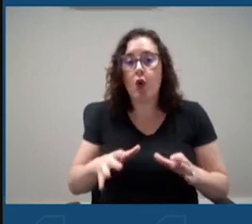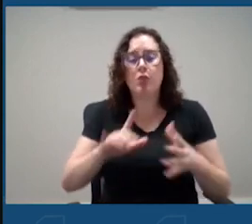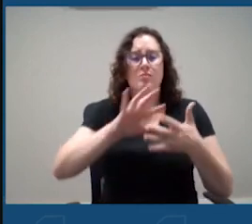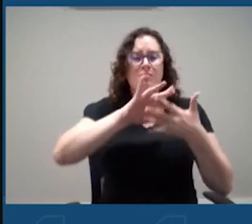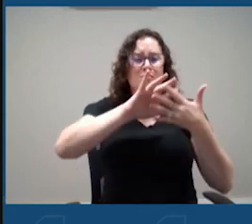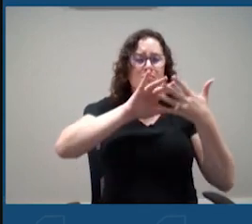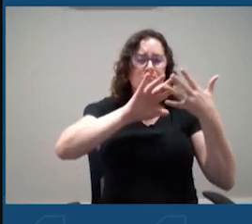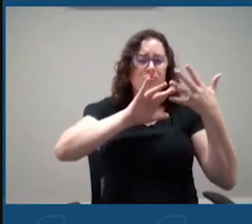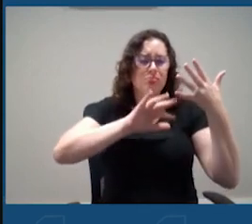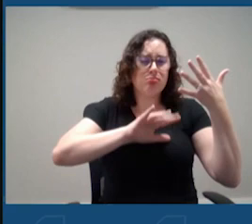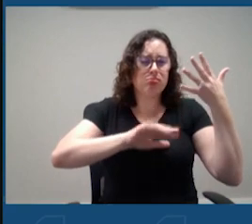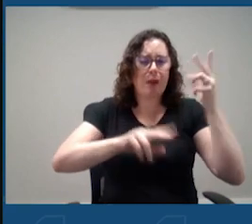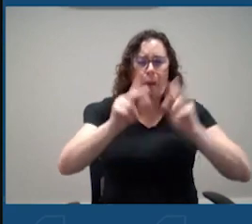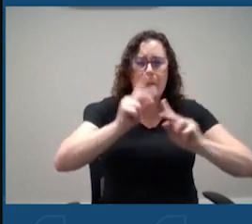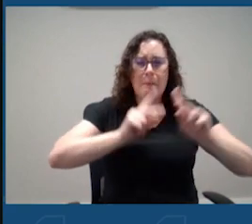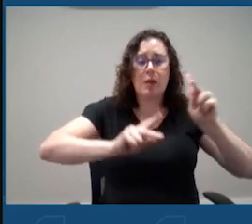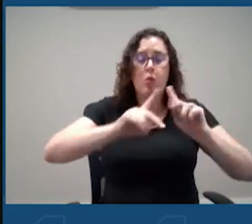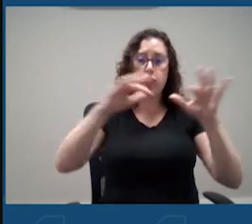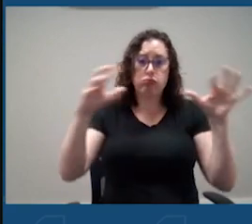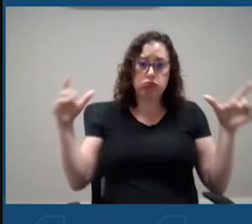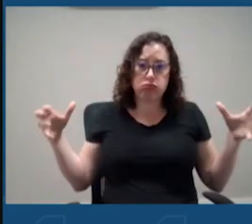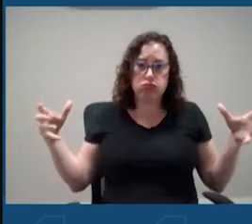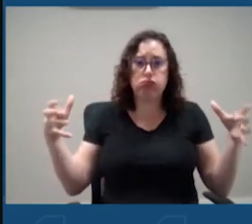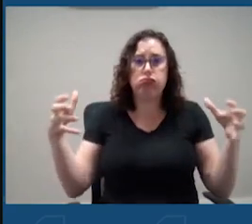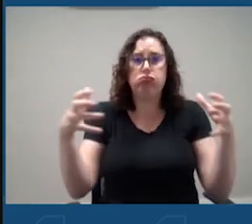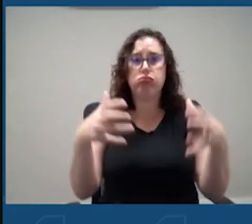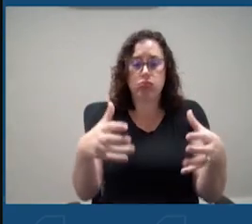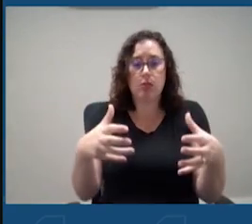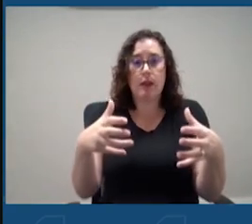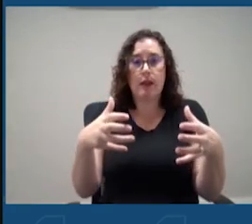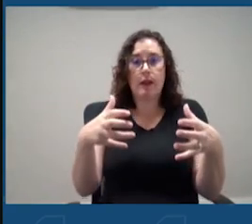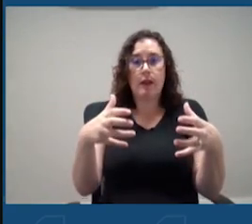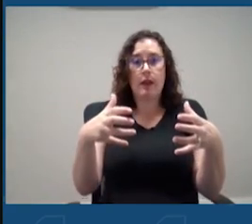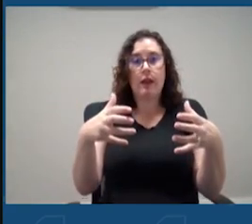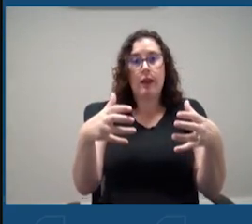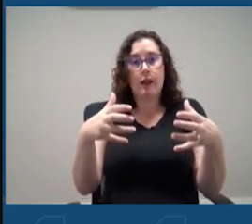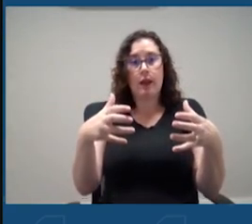Green Economy, and Align, and We Act for